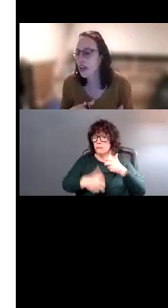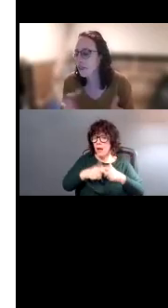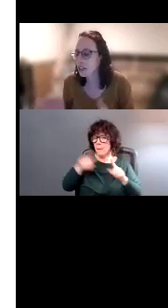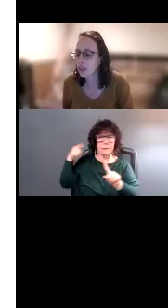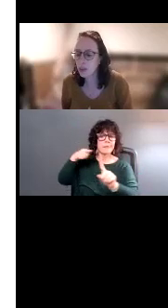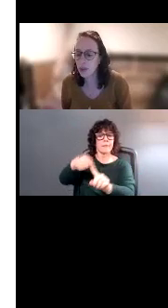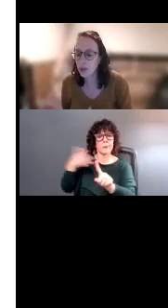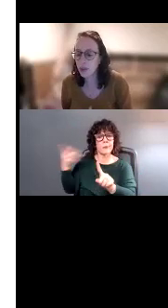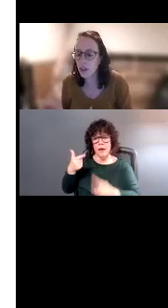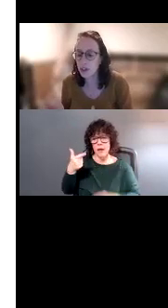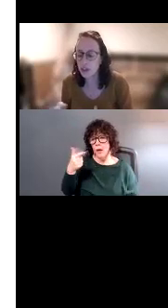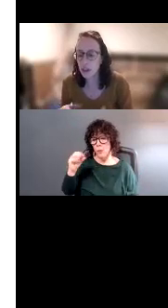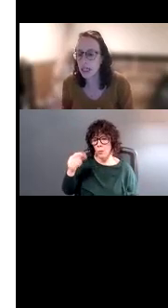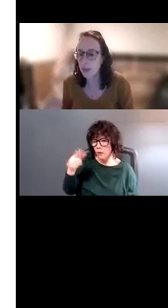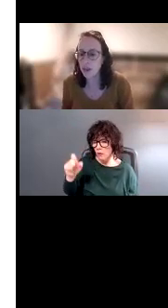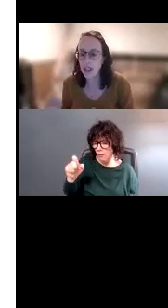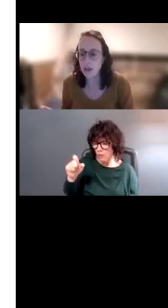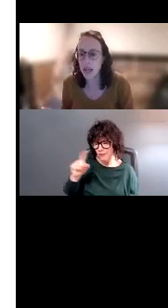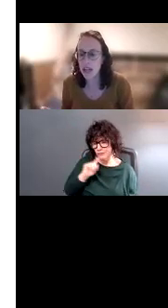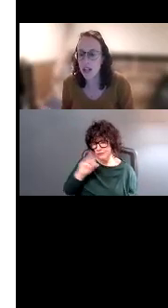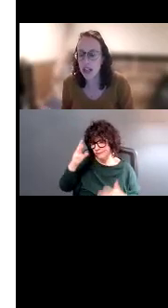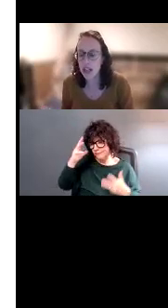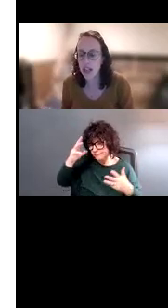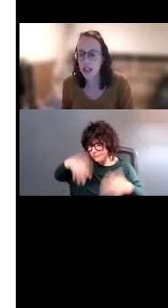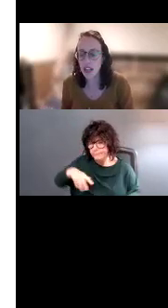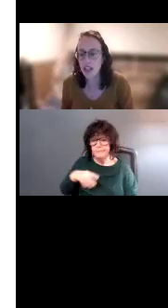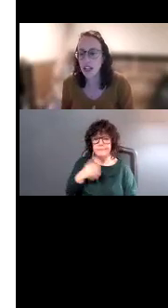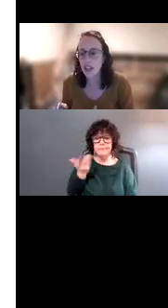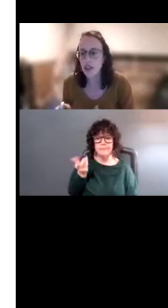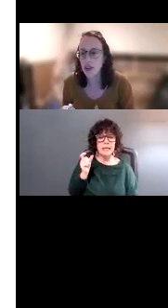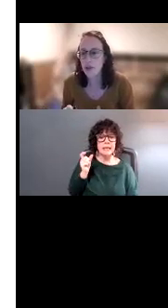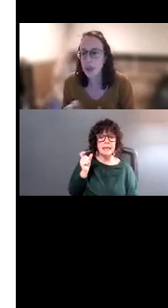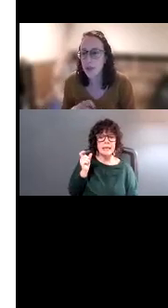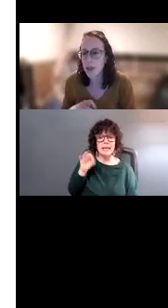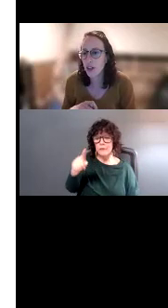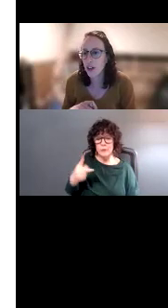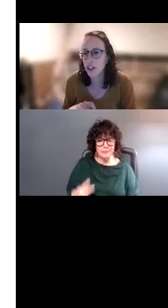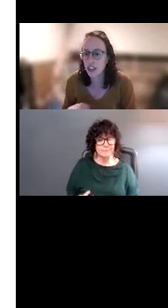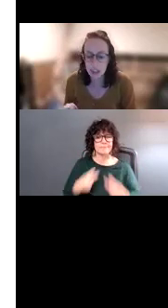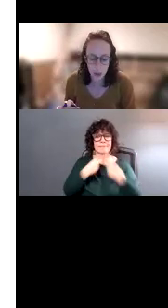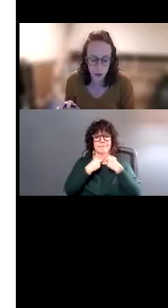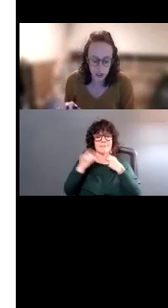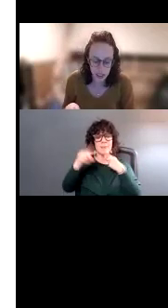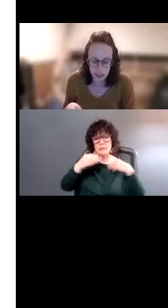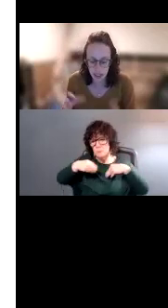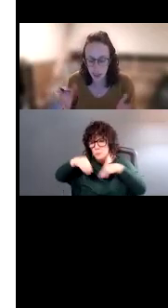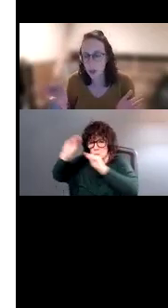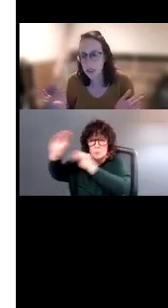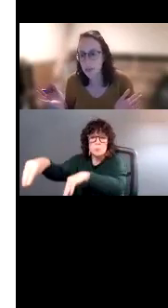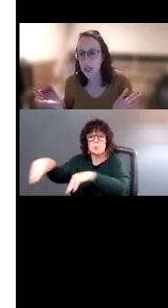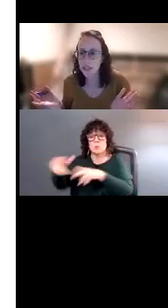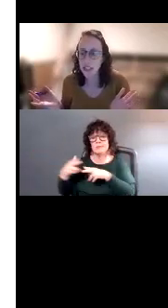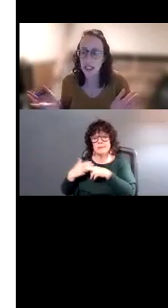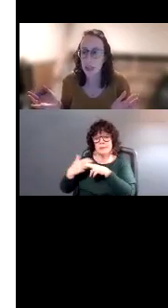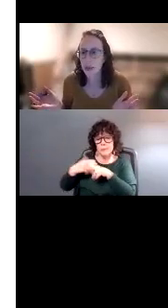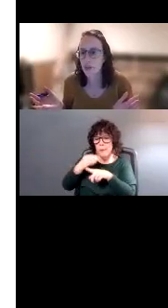if you're having to move to a temporary location, people are just Googling, like, who